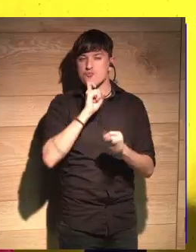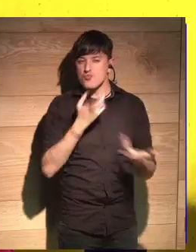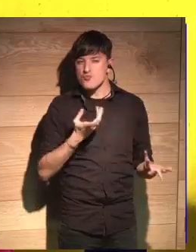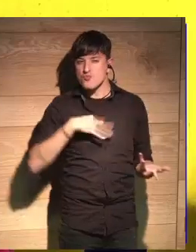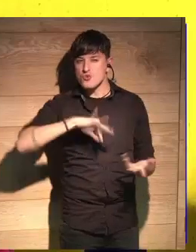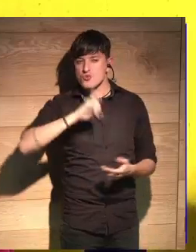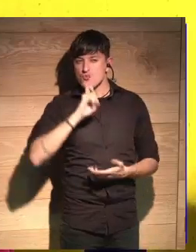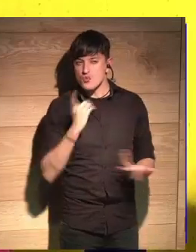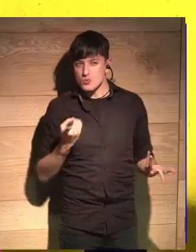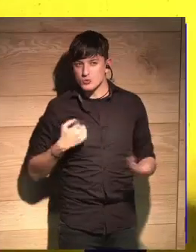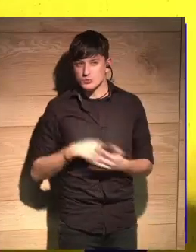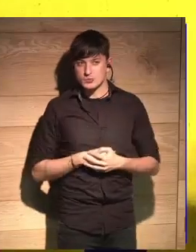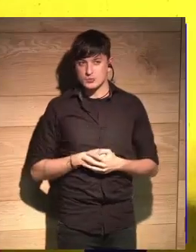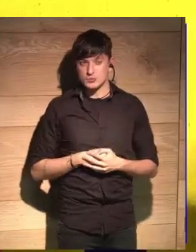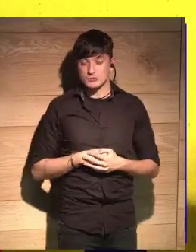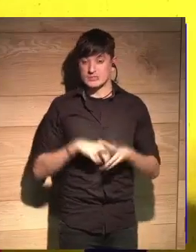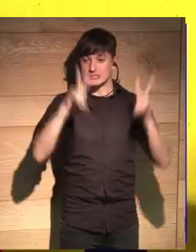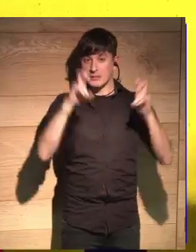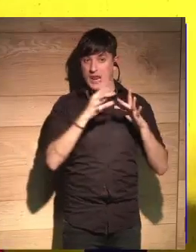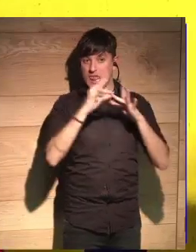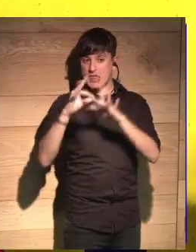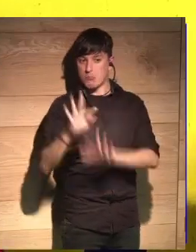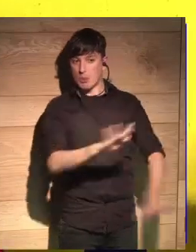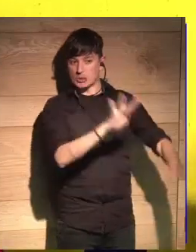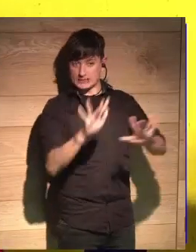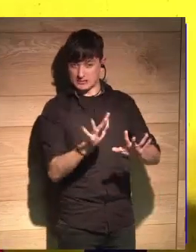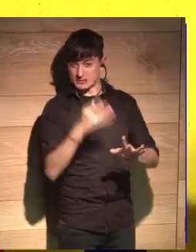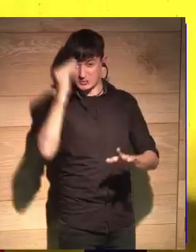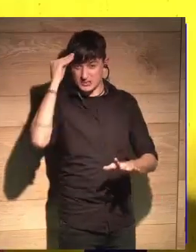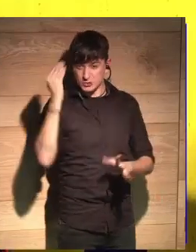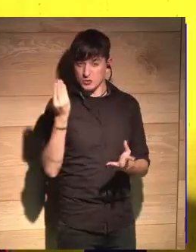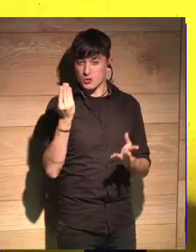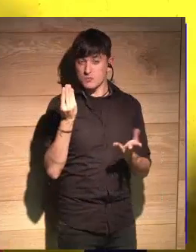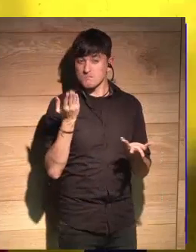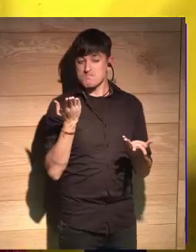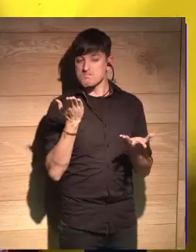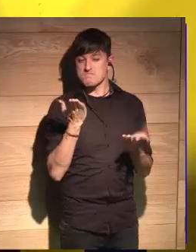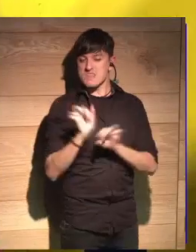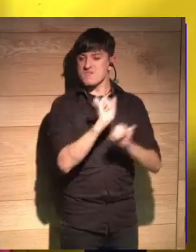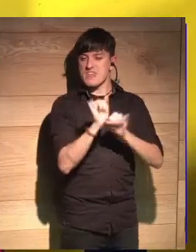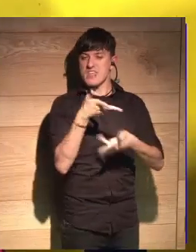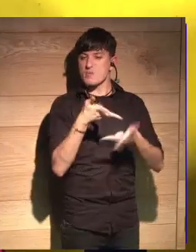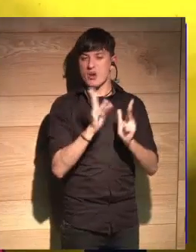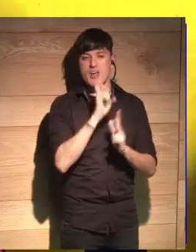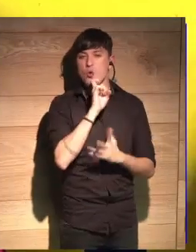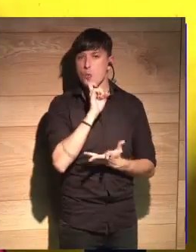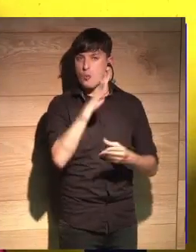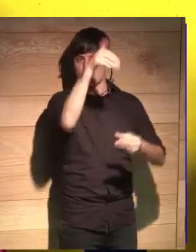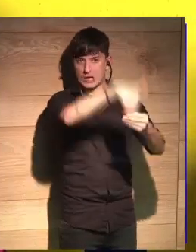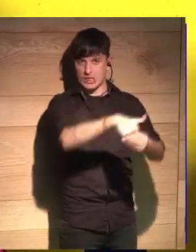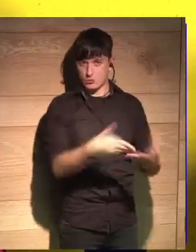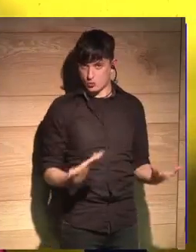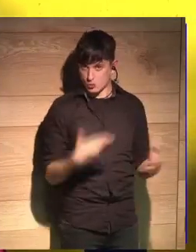leaders? There is only one way that you can defend democracy, and that's by voting. Particularly in the United